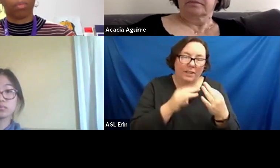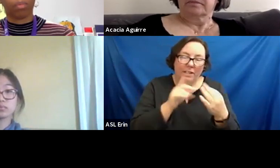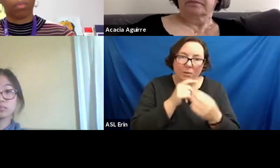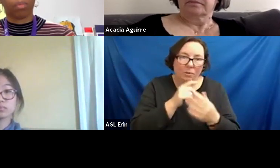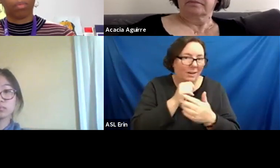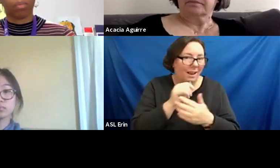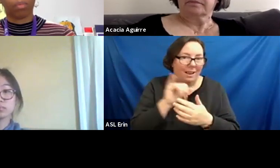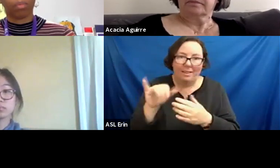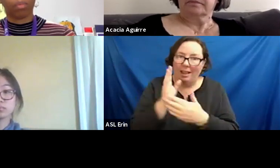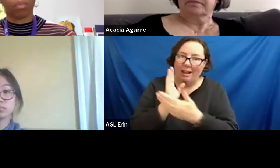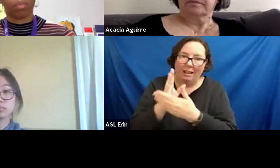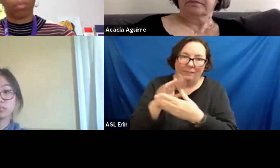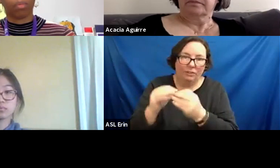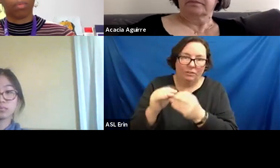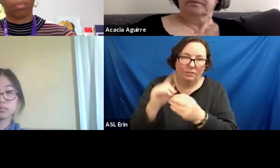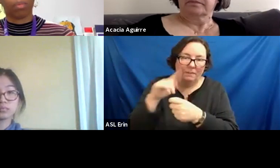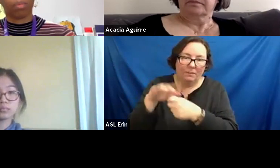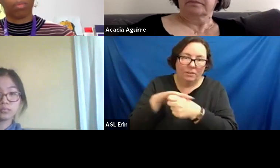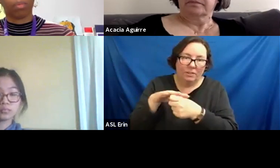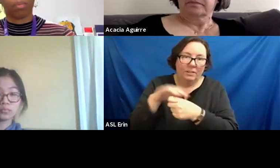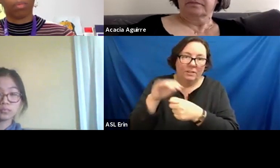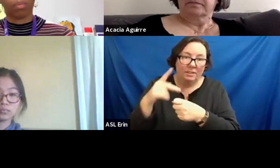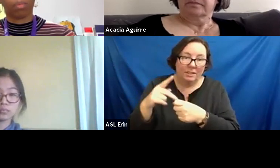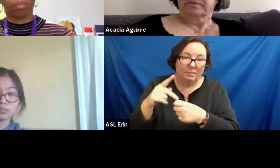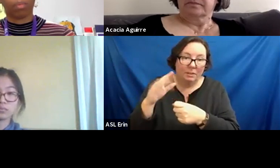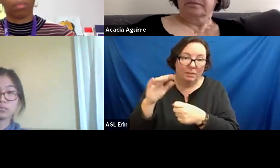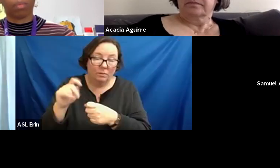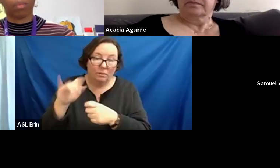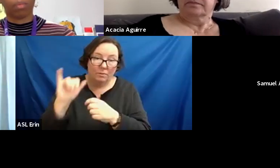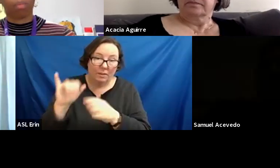zip code is an ideal